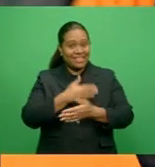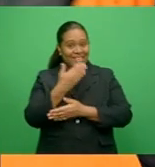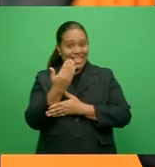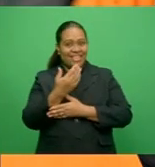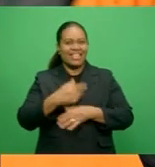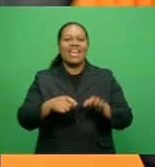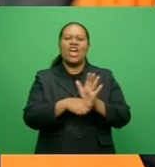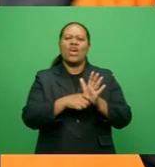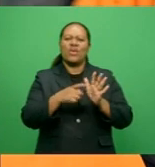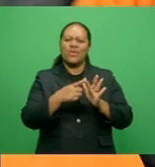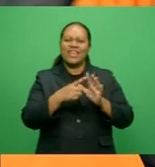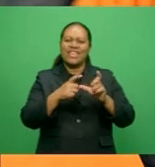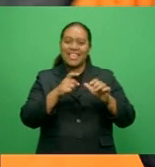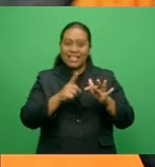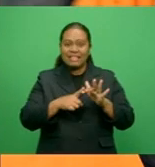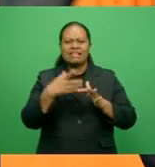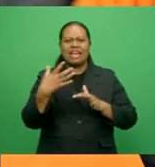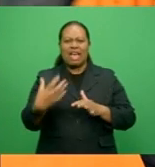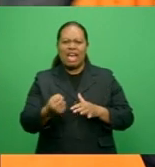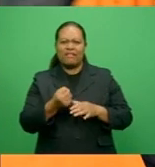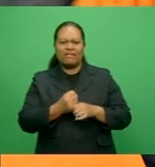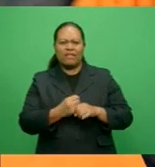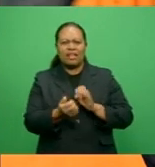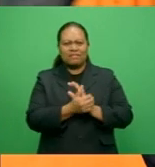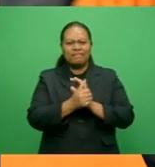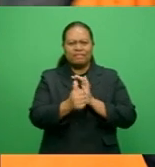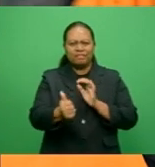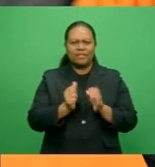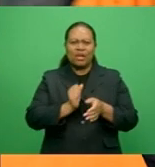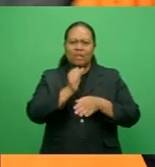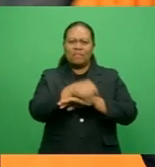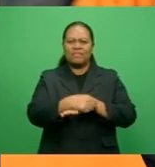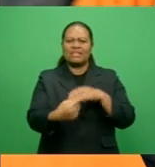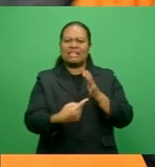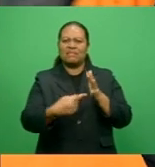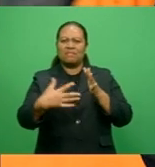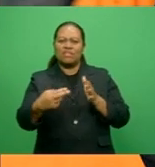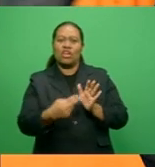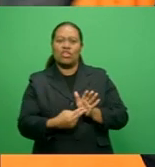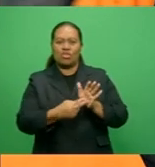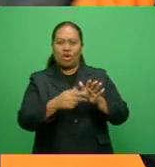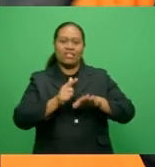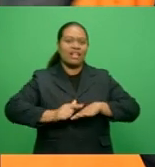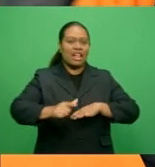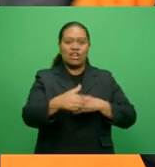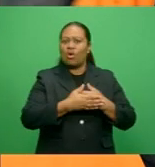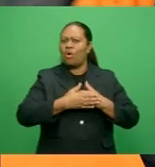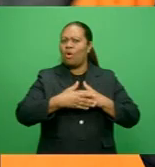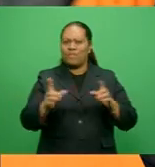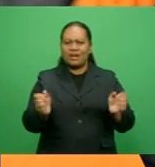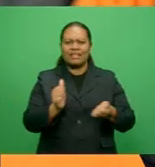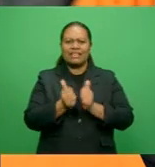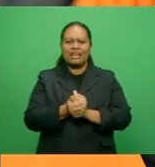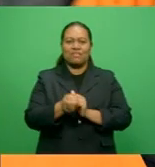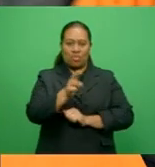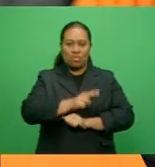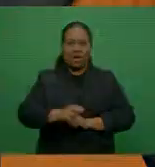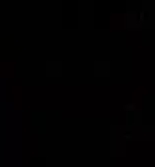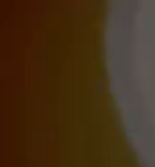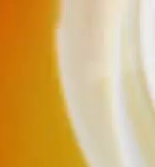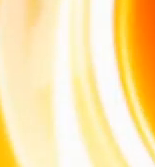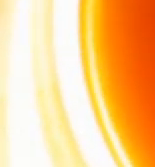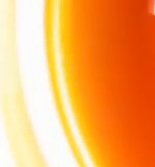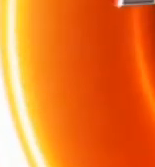Sevu Reece hat-trick powered Tasman Mako to a bonus point win over Northland in the opening match of round 2 of the Mitre 10